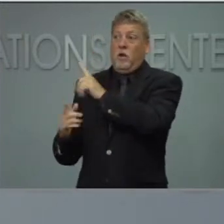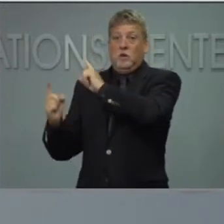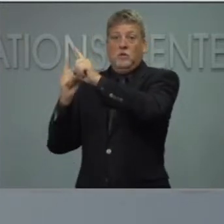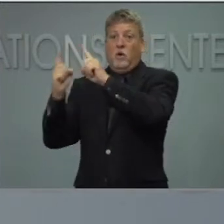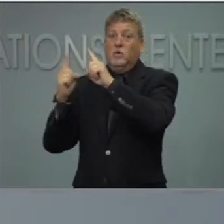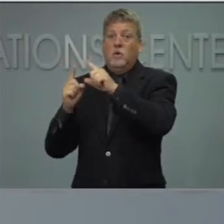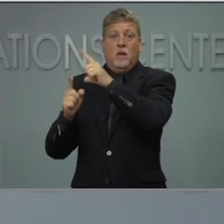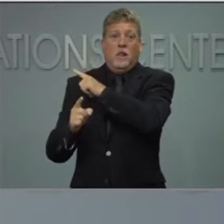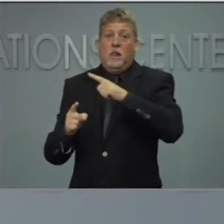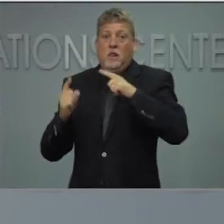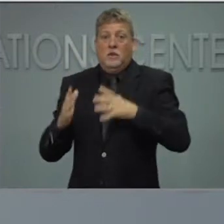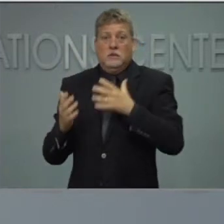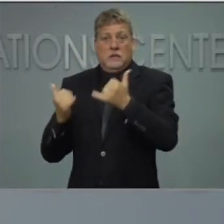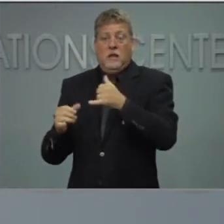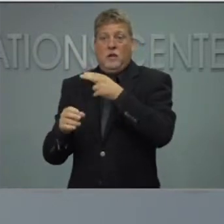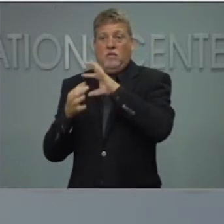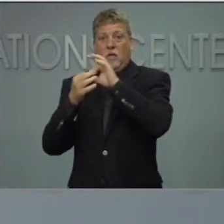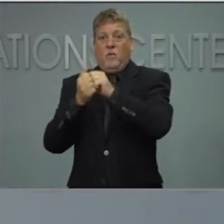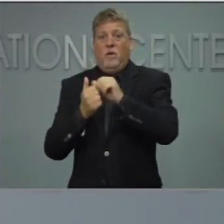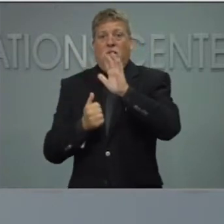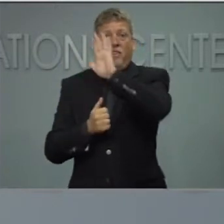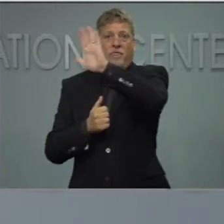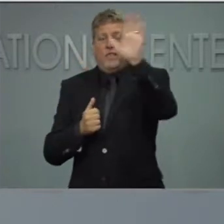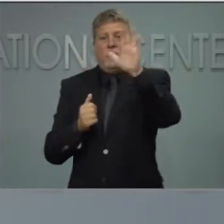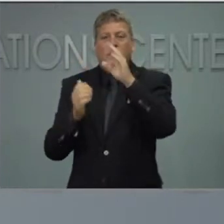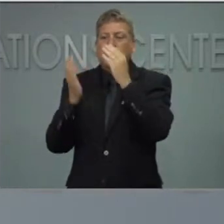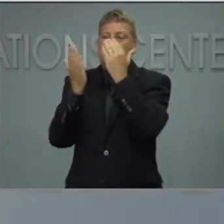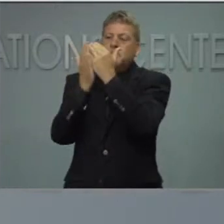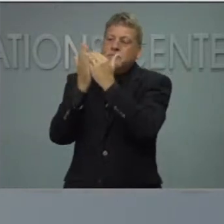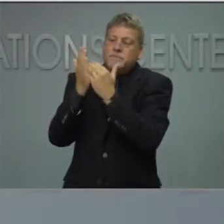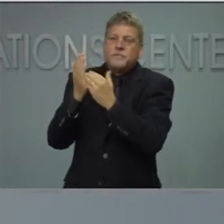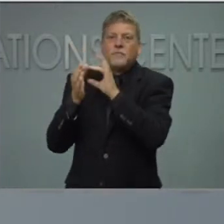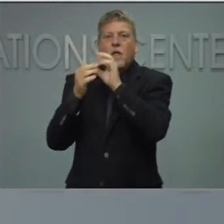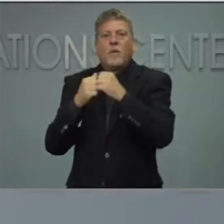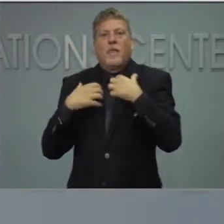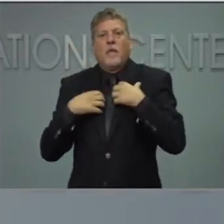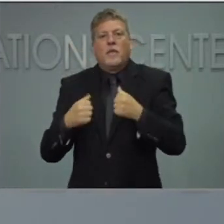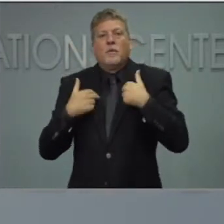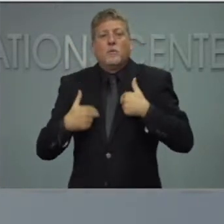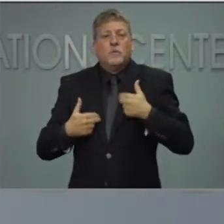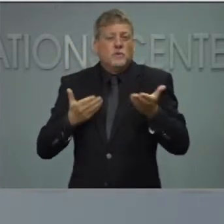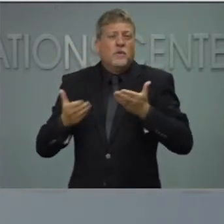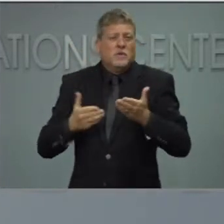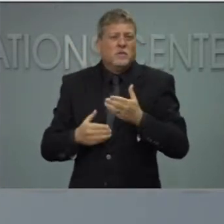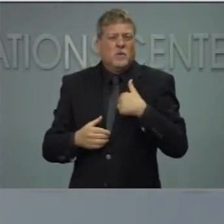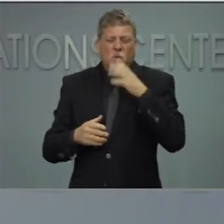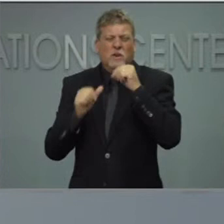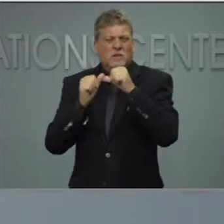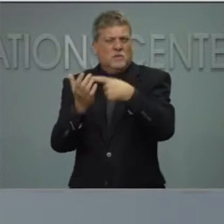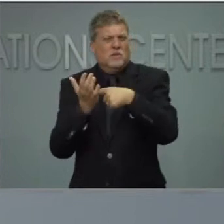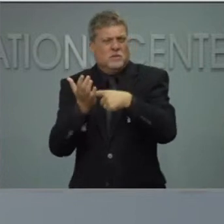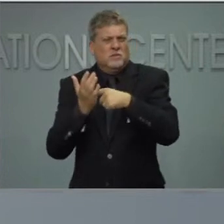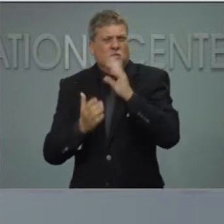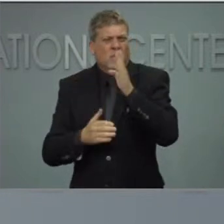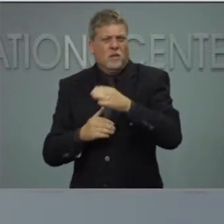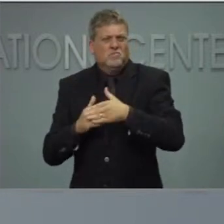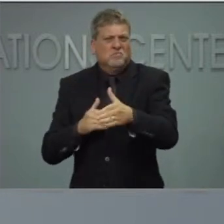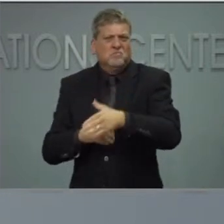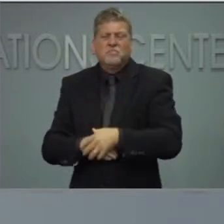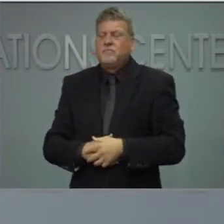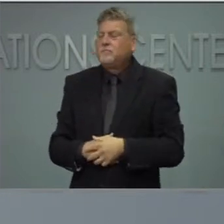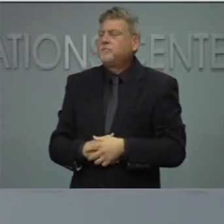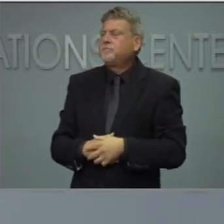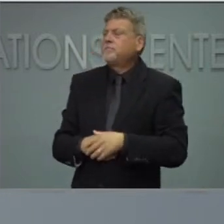about issues in Health and Human Services, and we're continuing those conversations. Okay. And then on